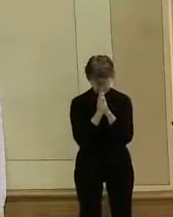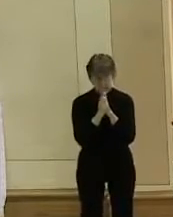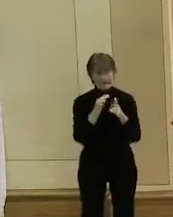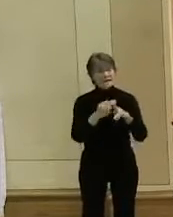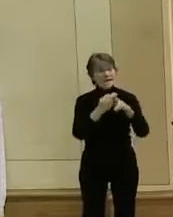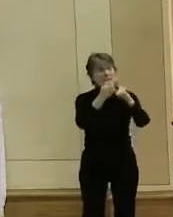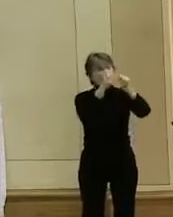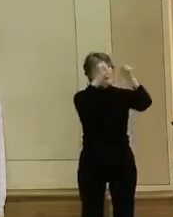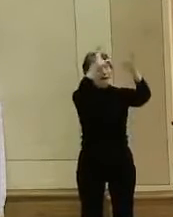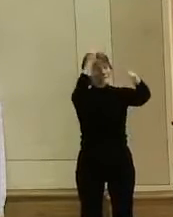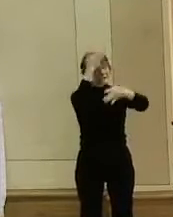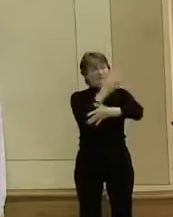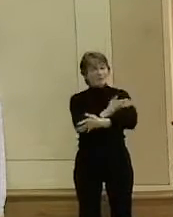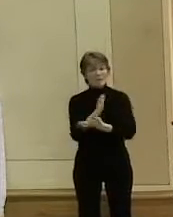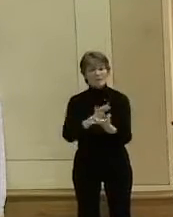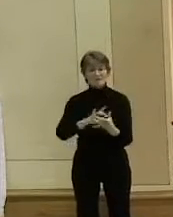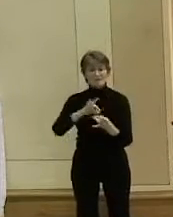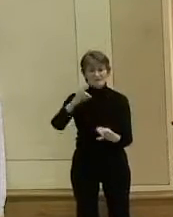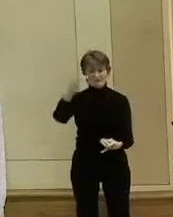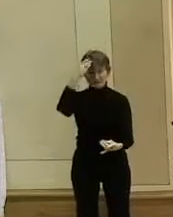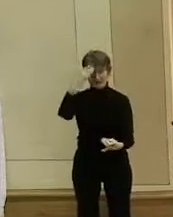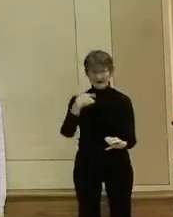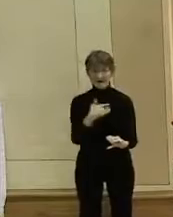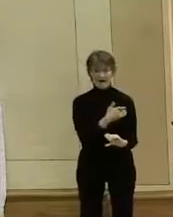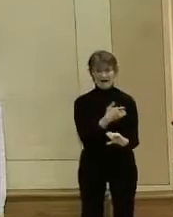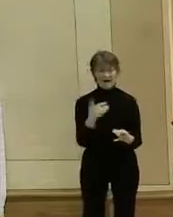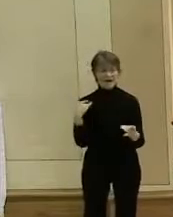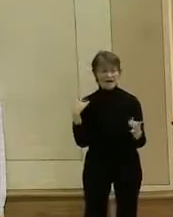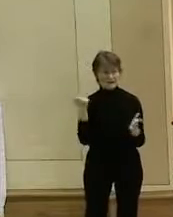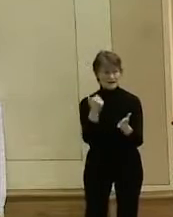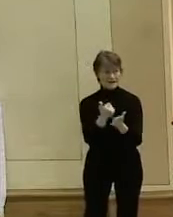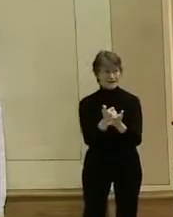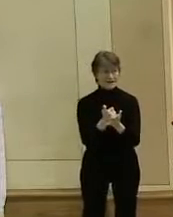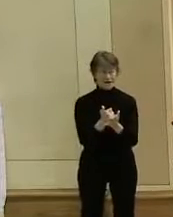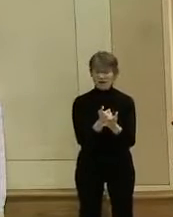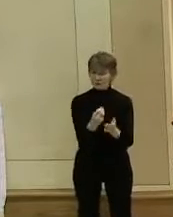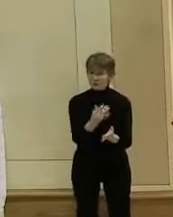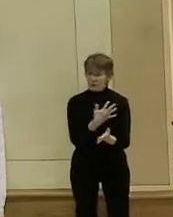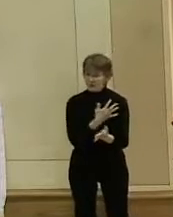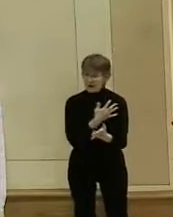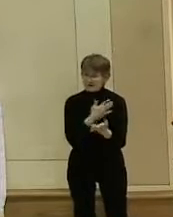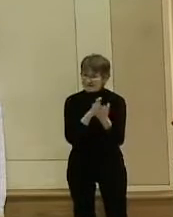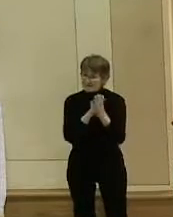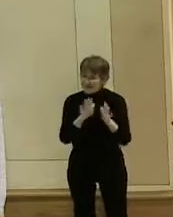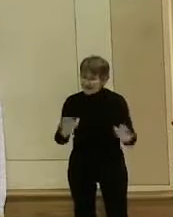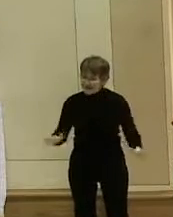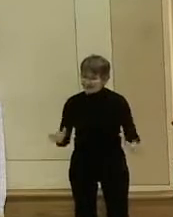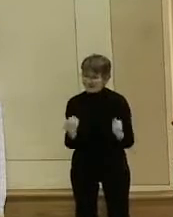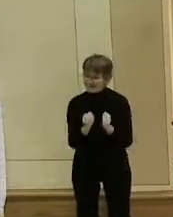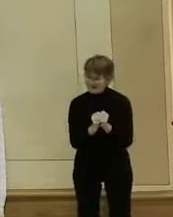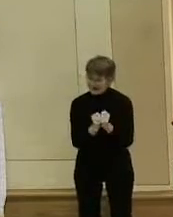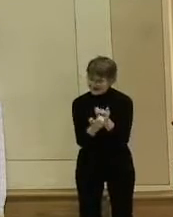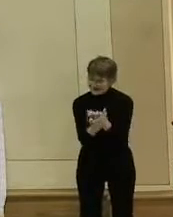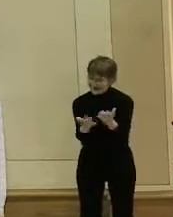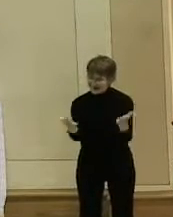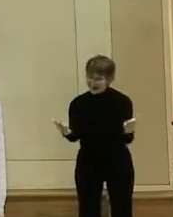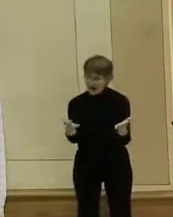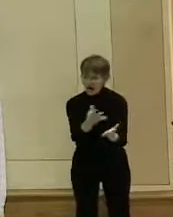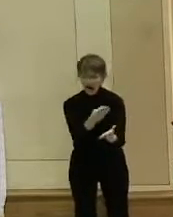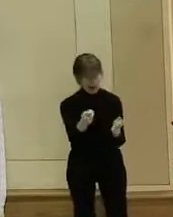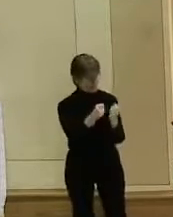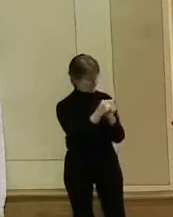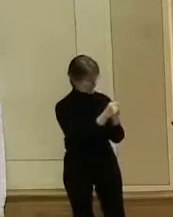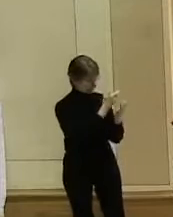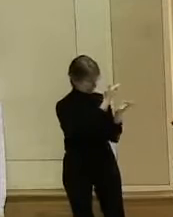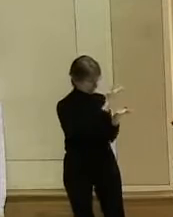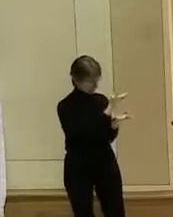In the name of the Father and of the Son and of the Holy Spirit. The grace and peace and the love of the Lord Jesus Christ be with you all. And